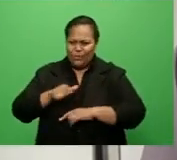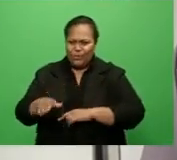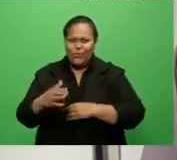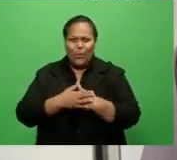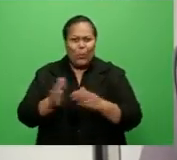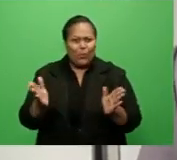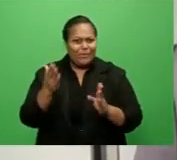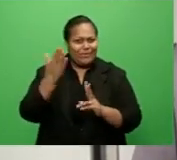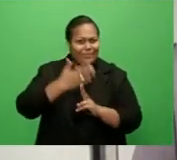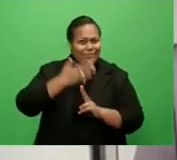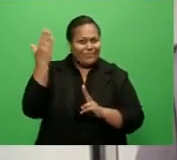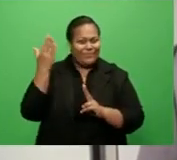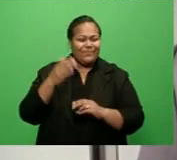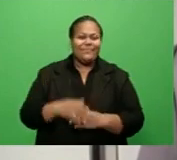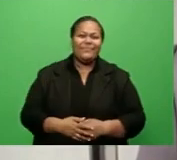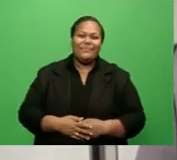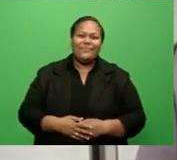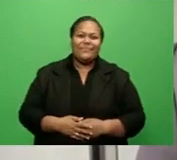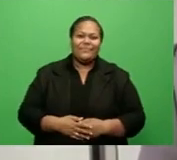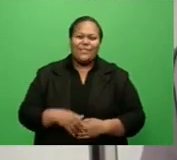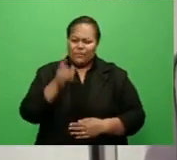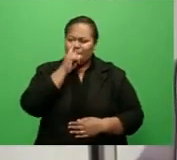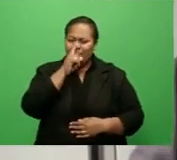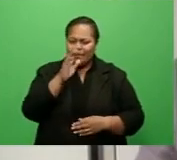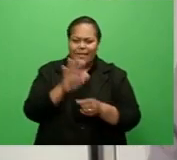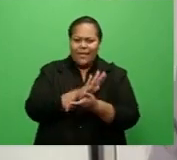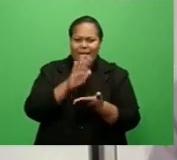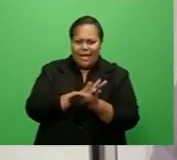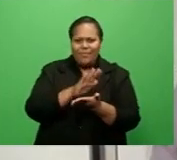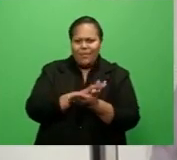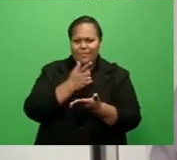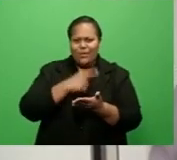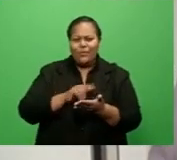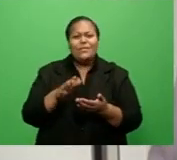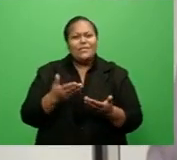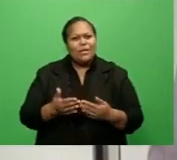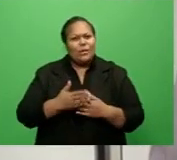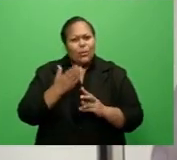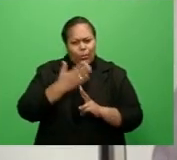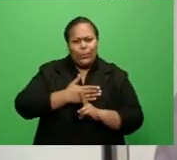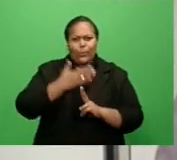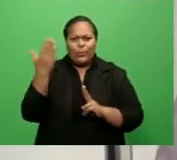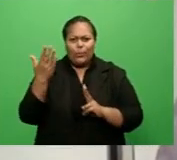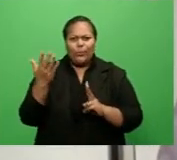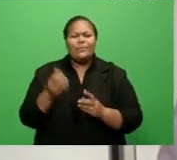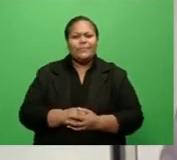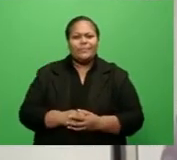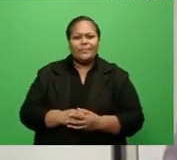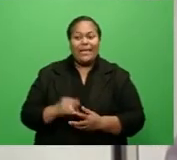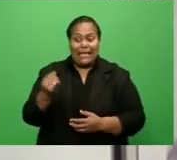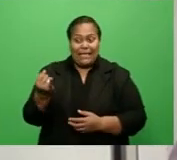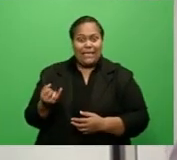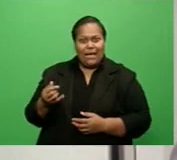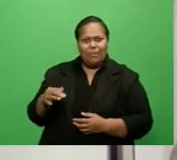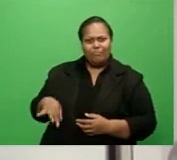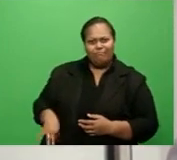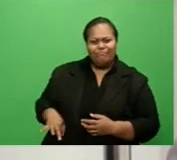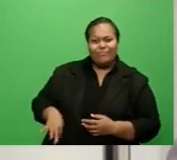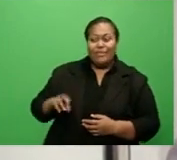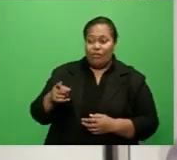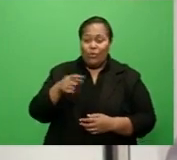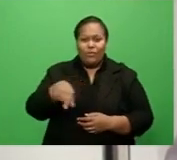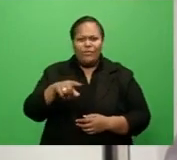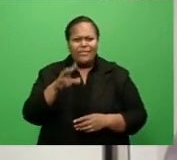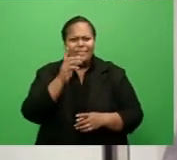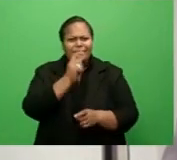People have been very happy that it was lifted, I think, for source of income for the fishermen themselves. And I think a lot of